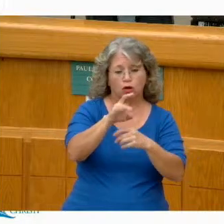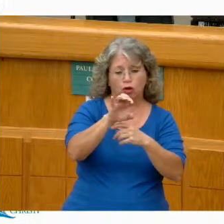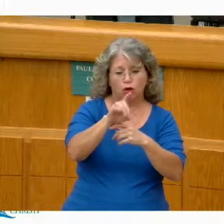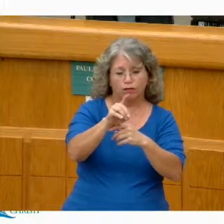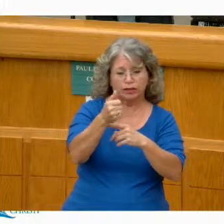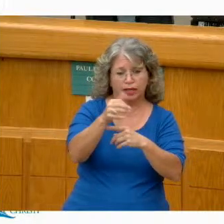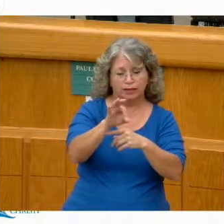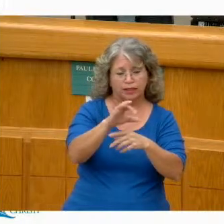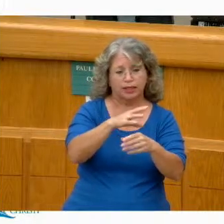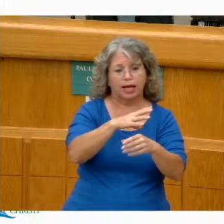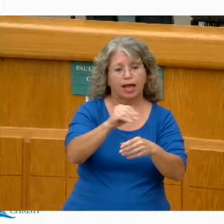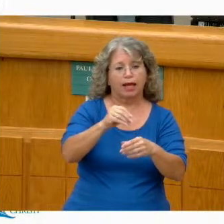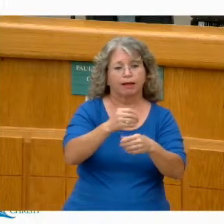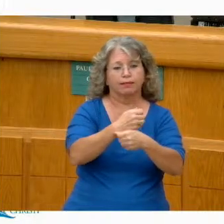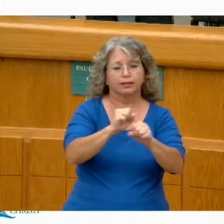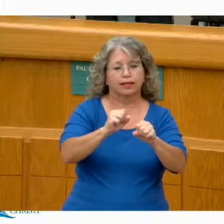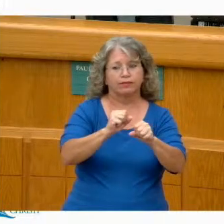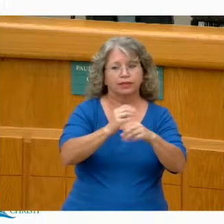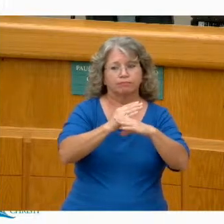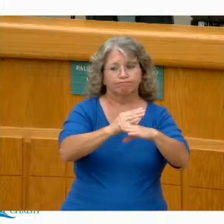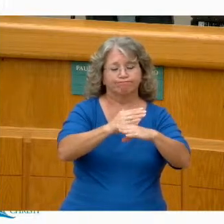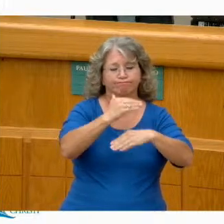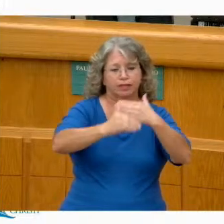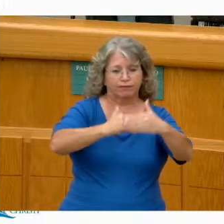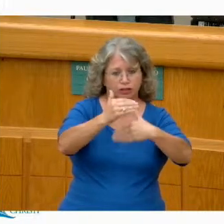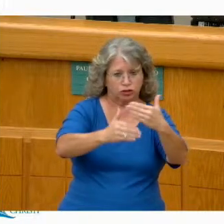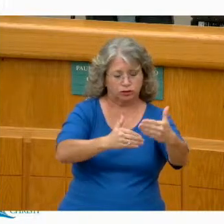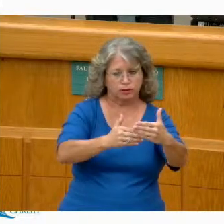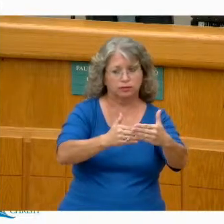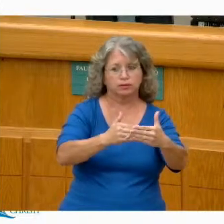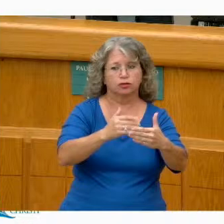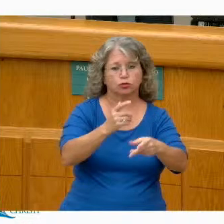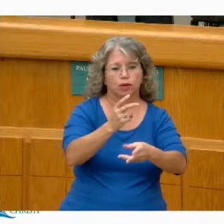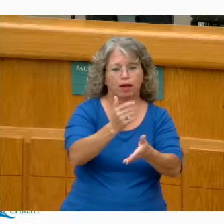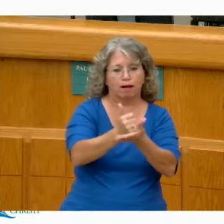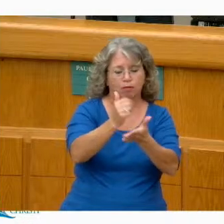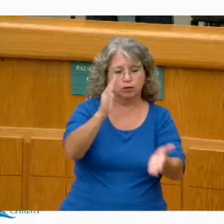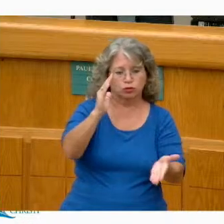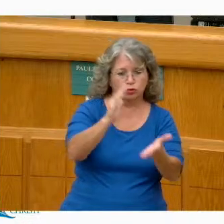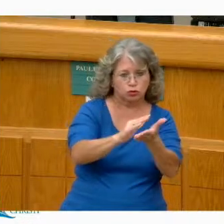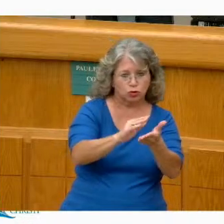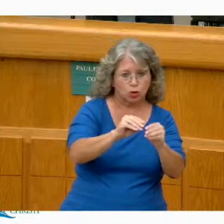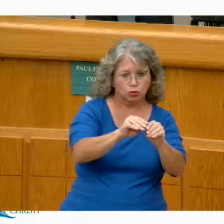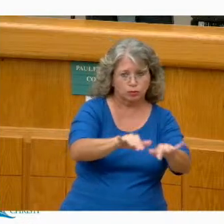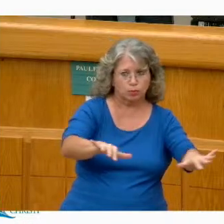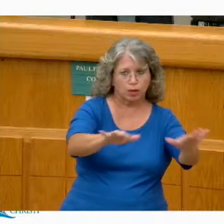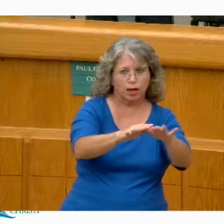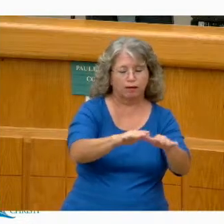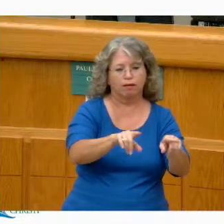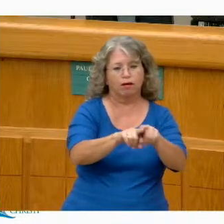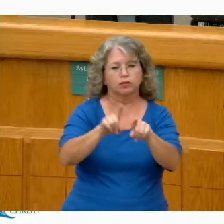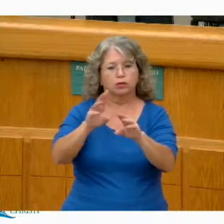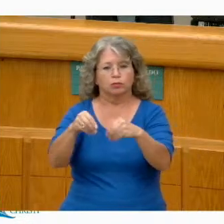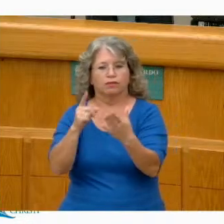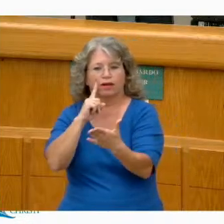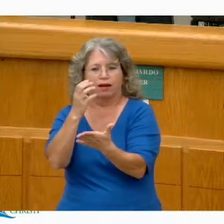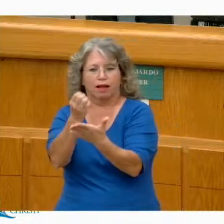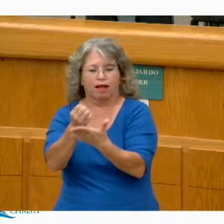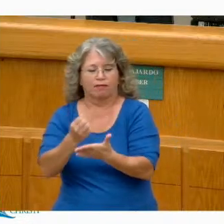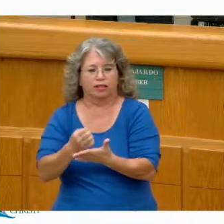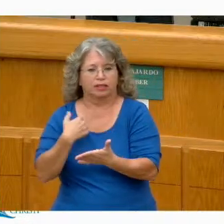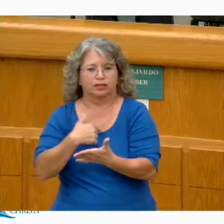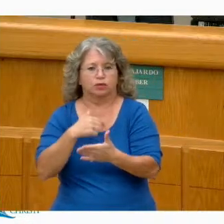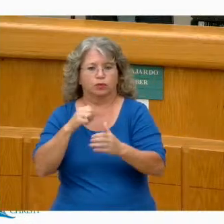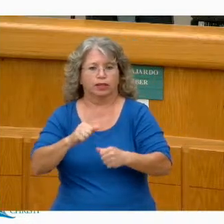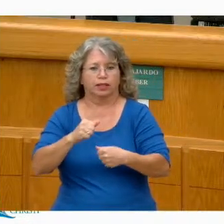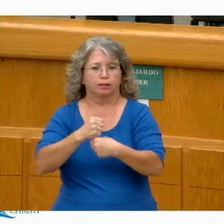place to slow down the spread of COVID, as well as enable evidence-based decision-making so that we can be sure that